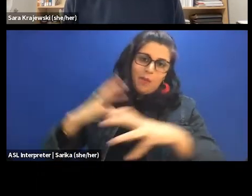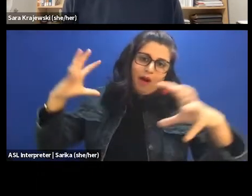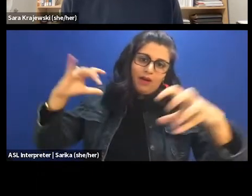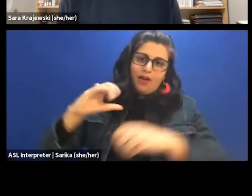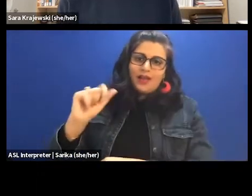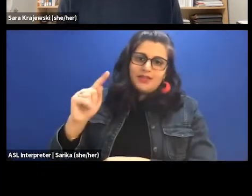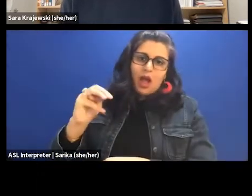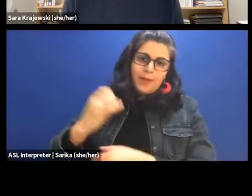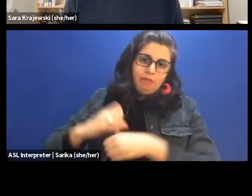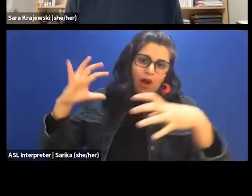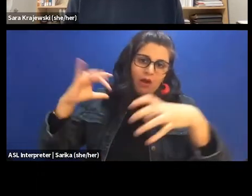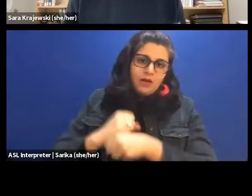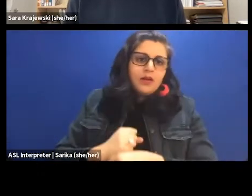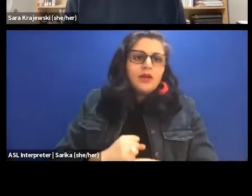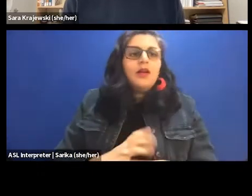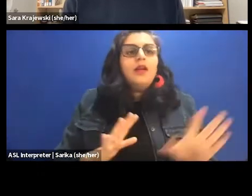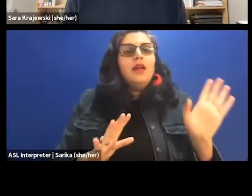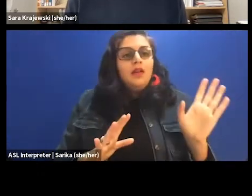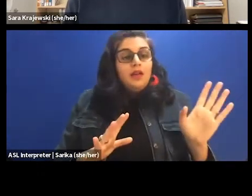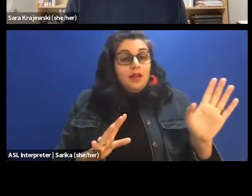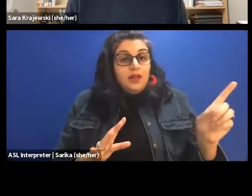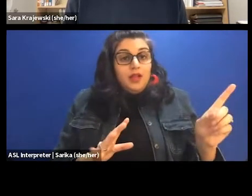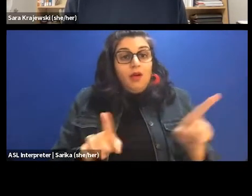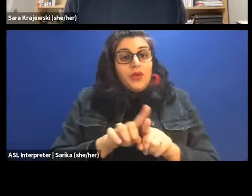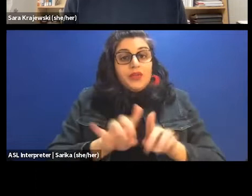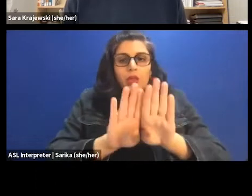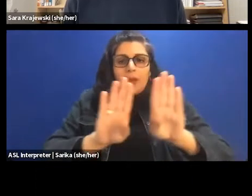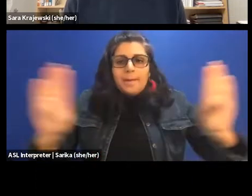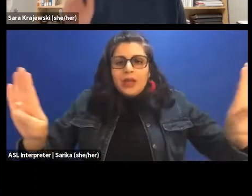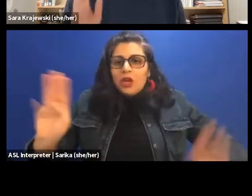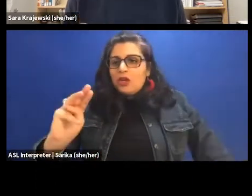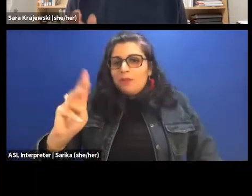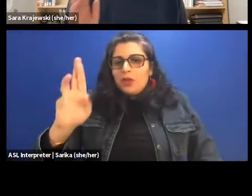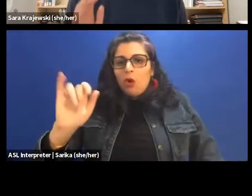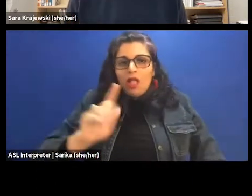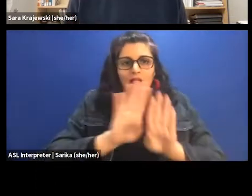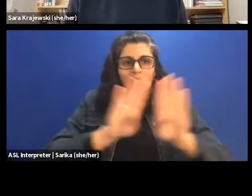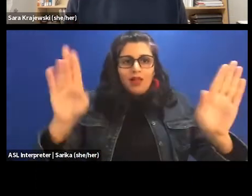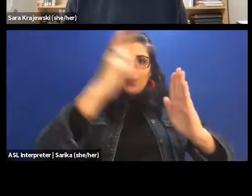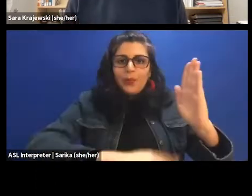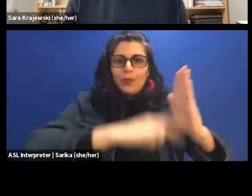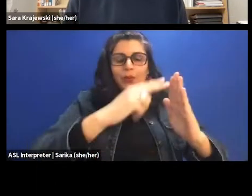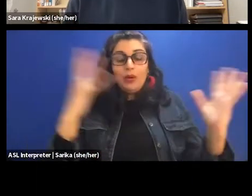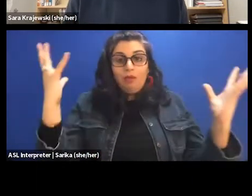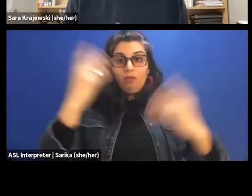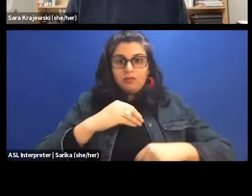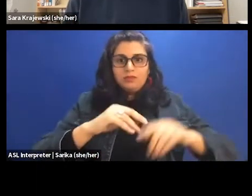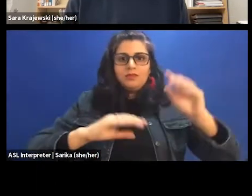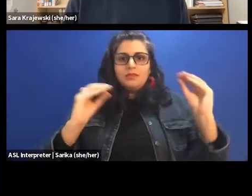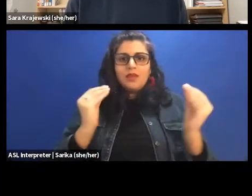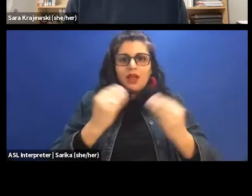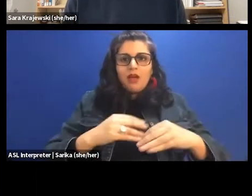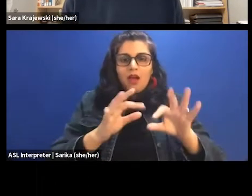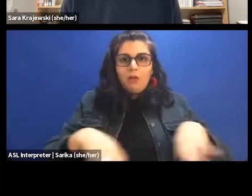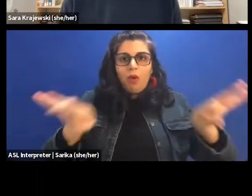This section will also touch on the mural movement, which played an important aesthetic and educational role within the